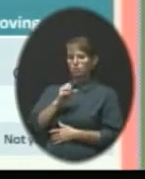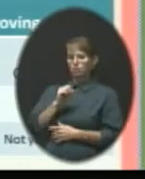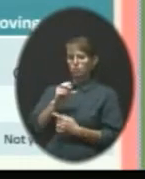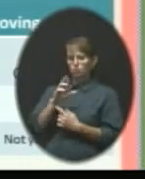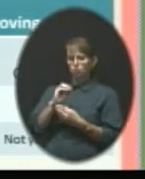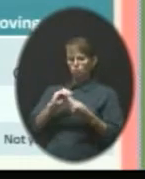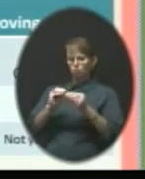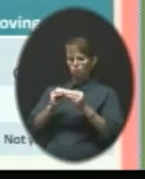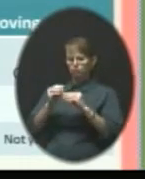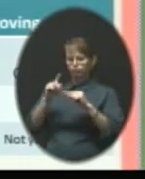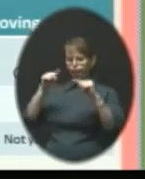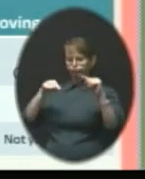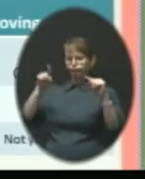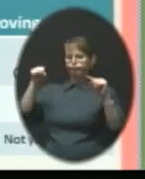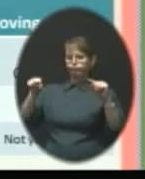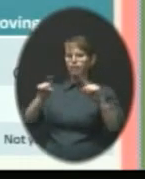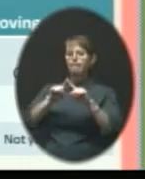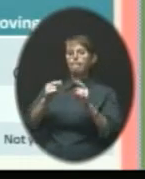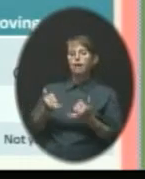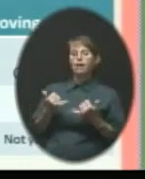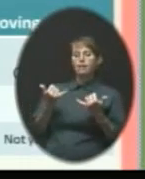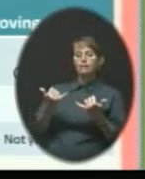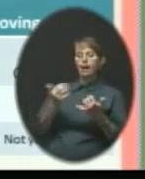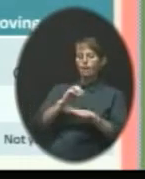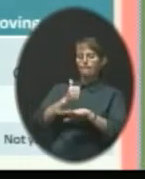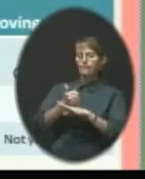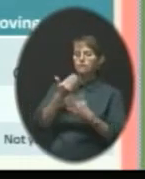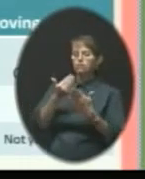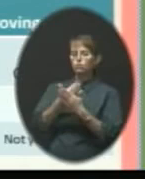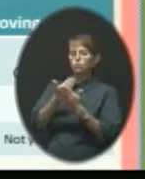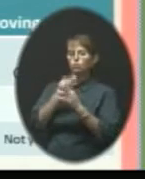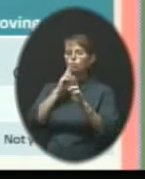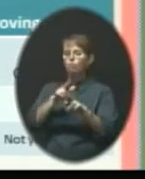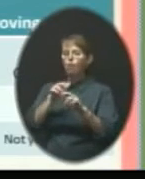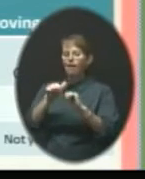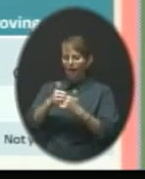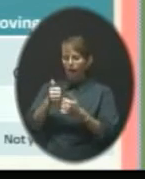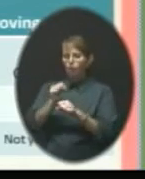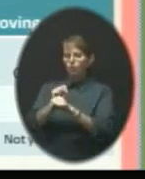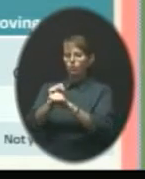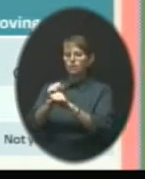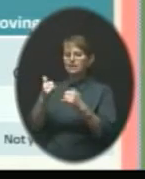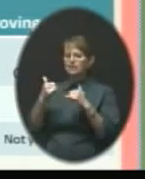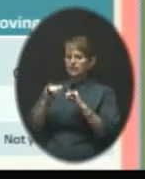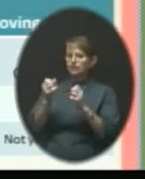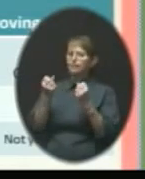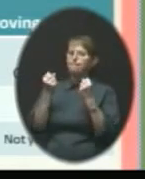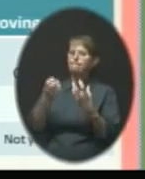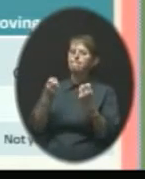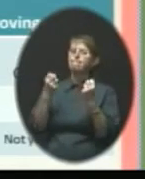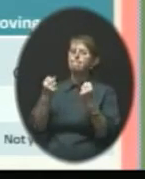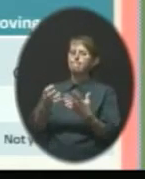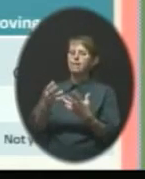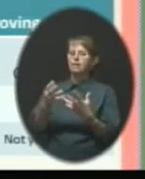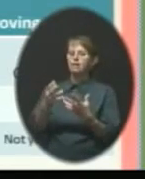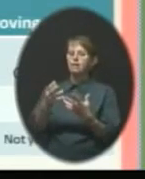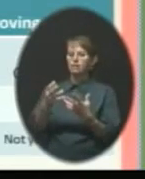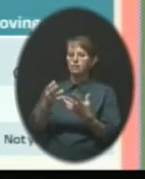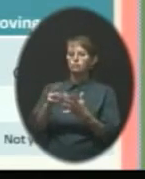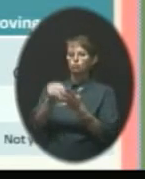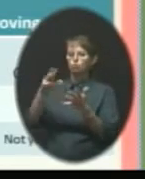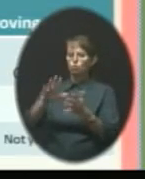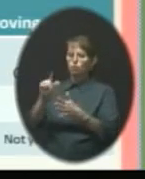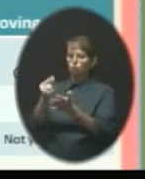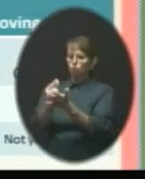fluctuated. But you can see now, based on the new reporting and the way things are working, we still have a great number of our graduation rate.